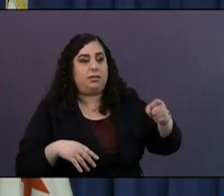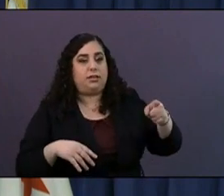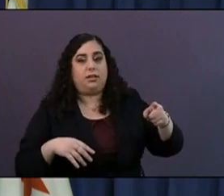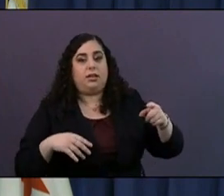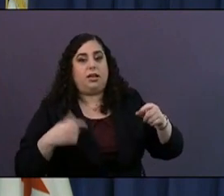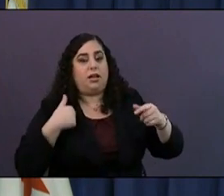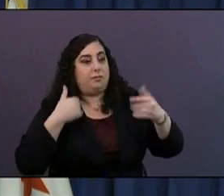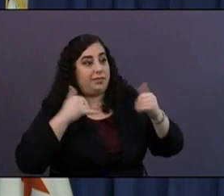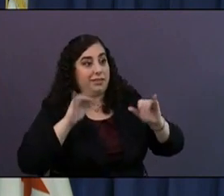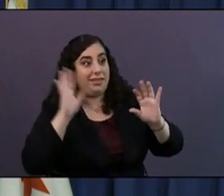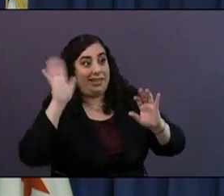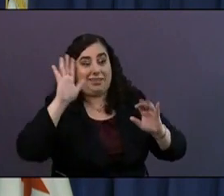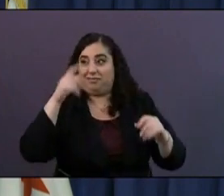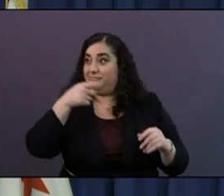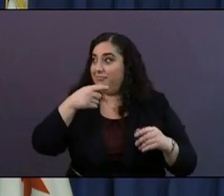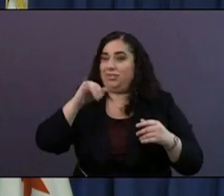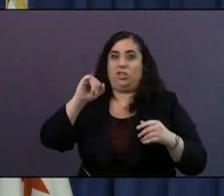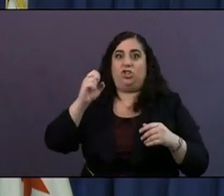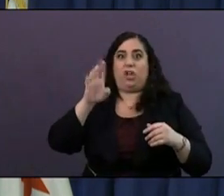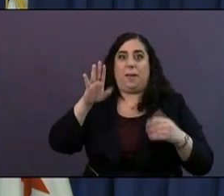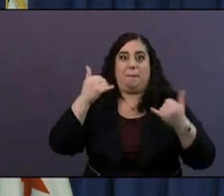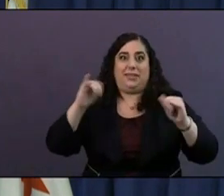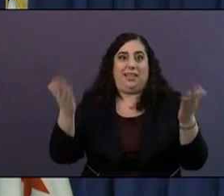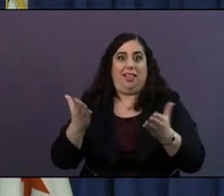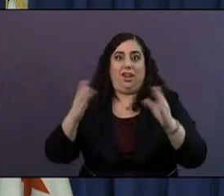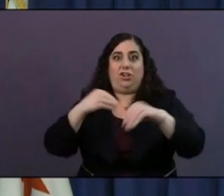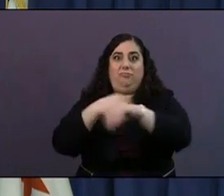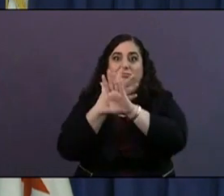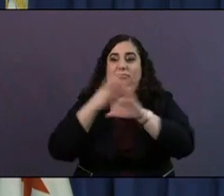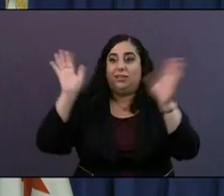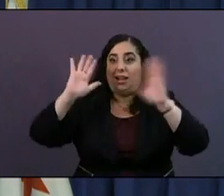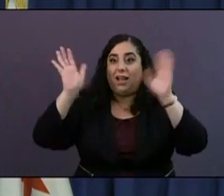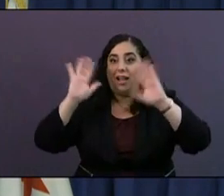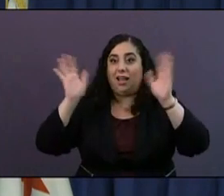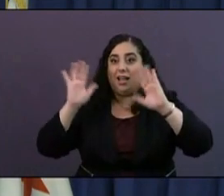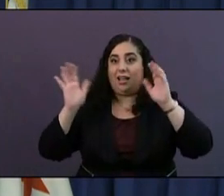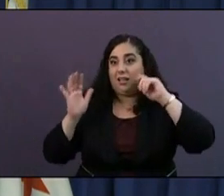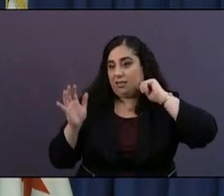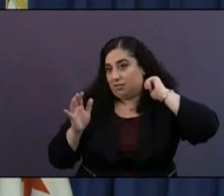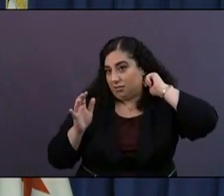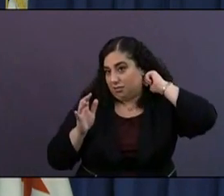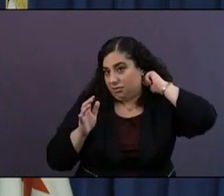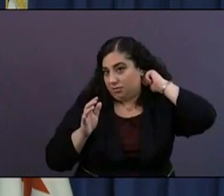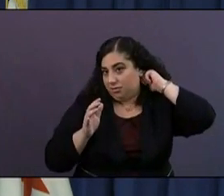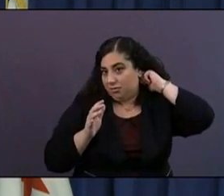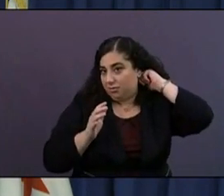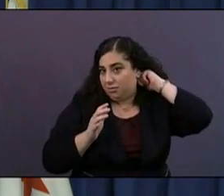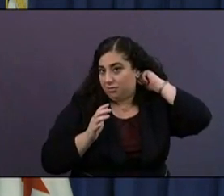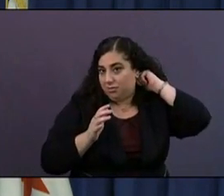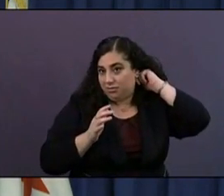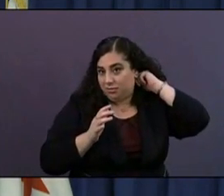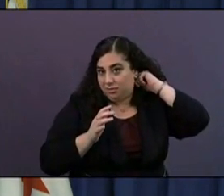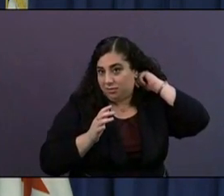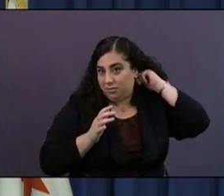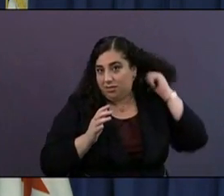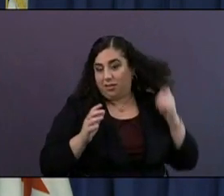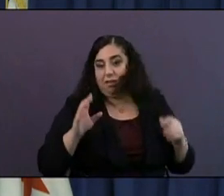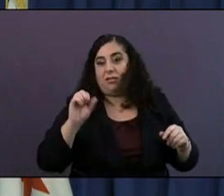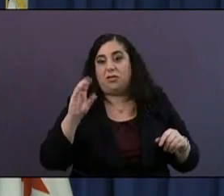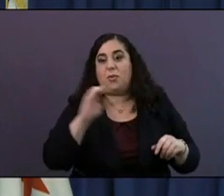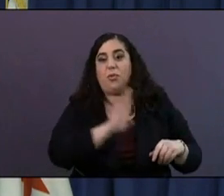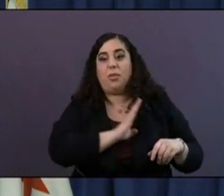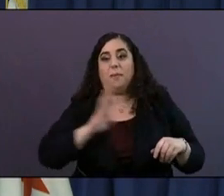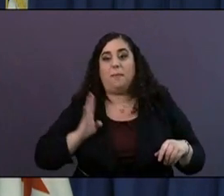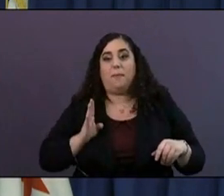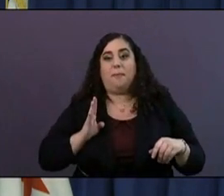here. Okay. Yeah, the details of the accelerated plan will be presented at the board tomorrow. Basically, it